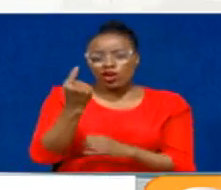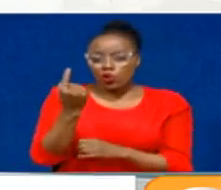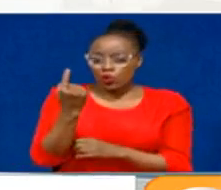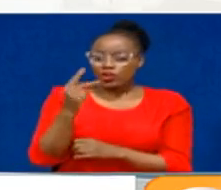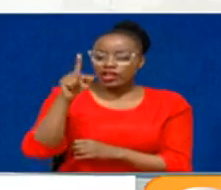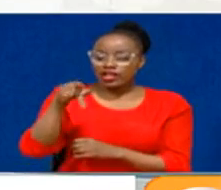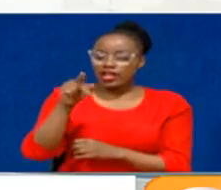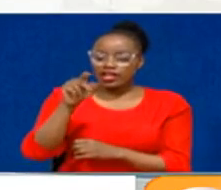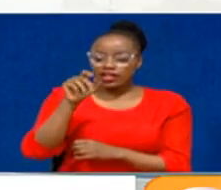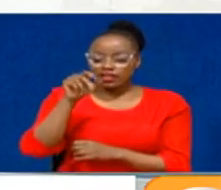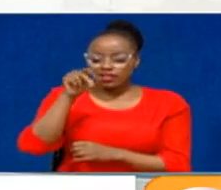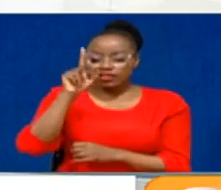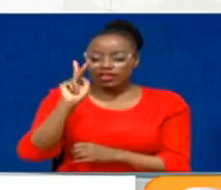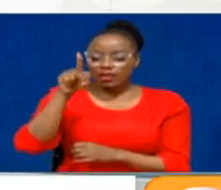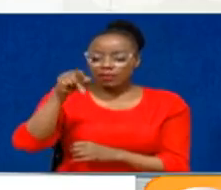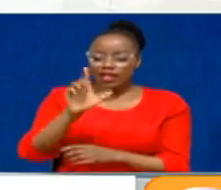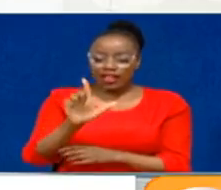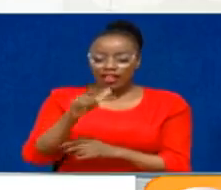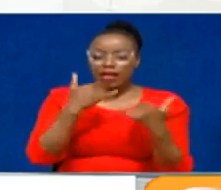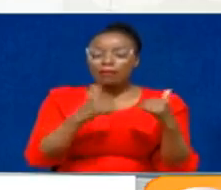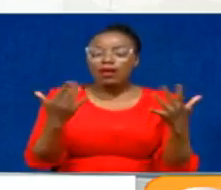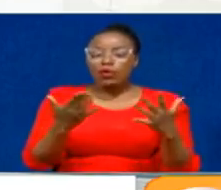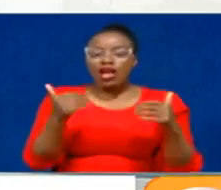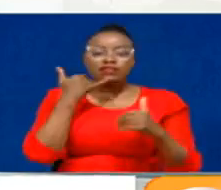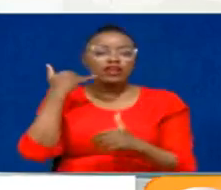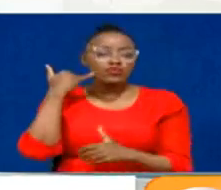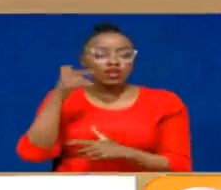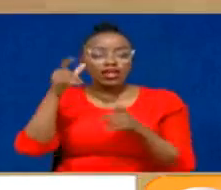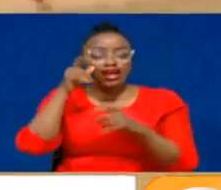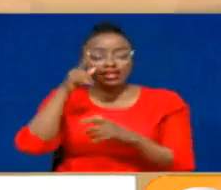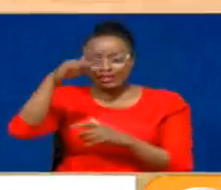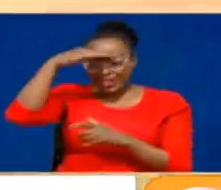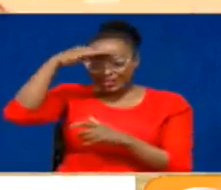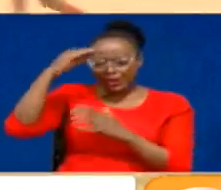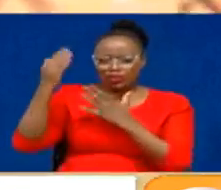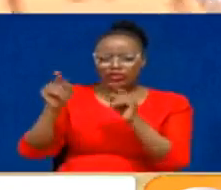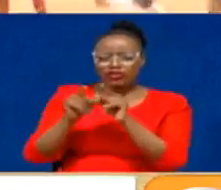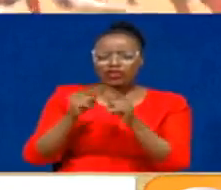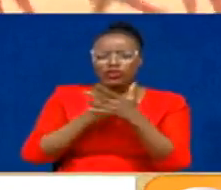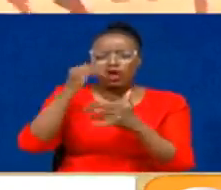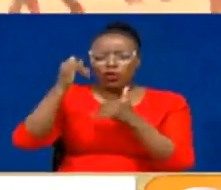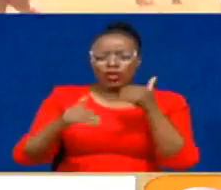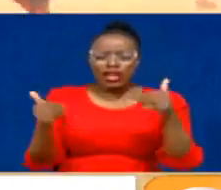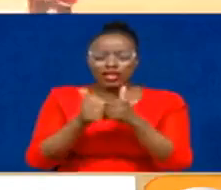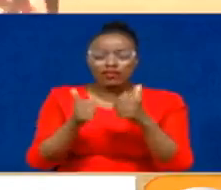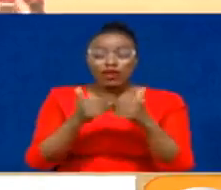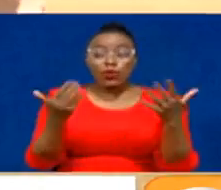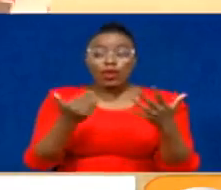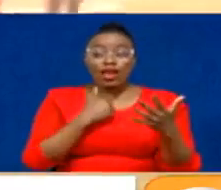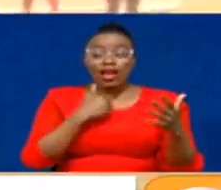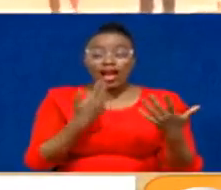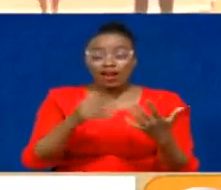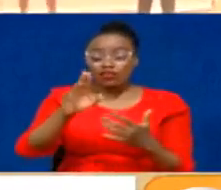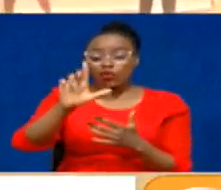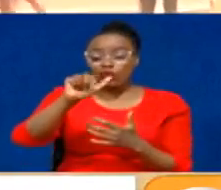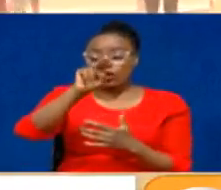Premier League match played this afternoon in Nakuru. Now, Tusker FC were hoping to build on the weekend match where they blanked Ulinzi